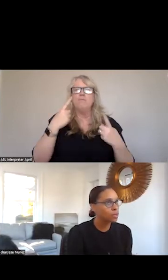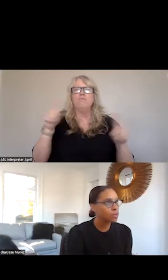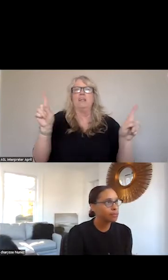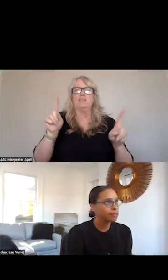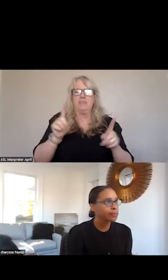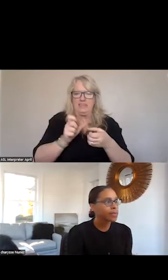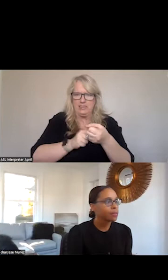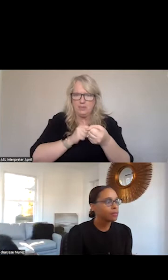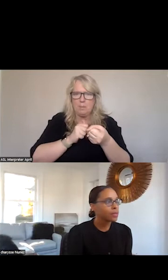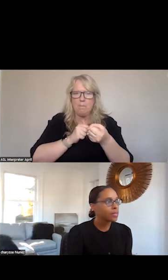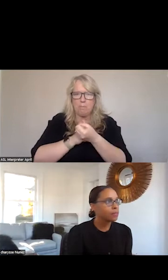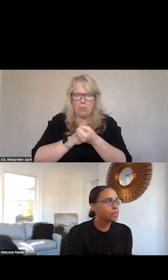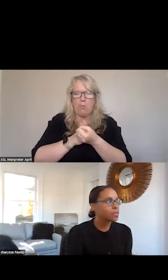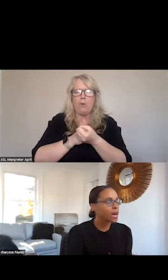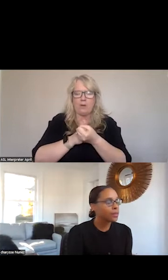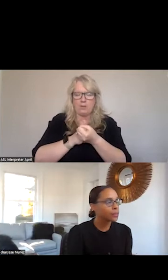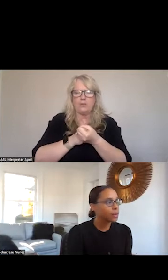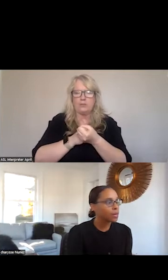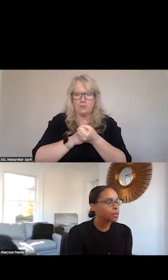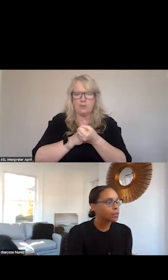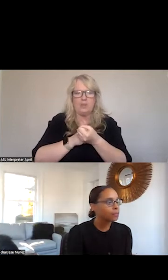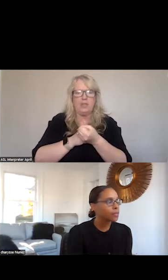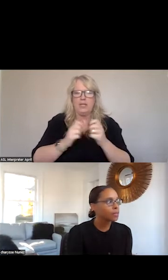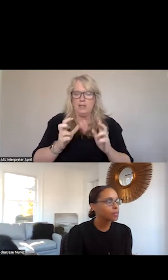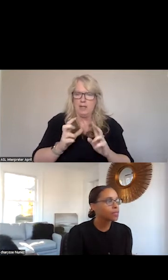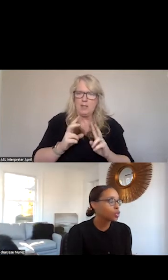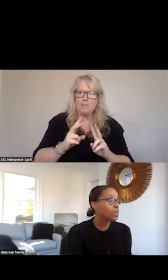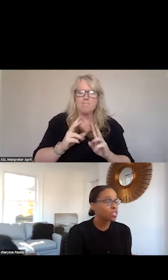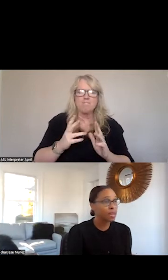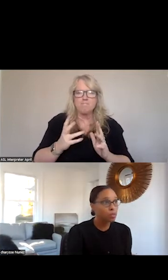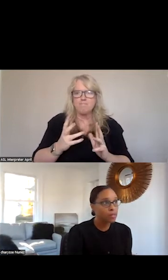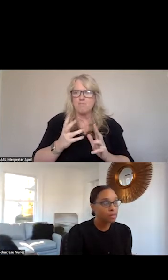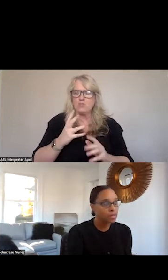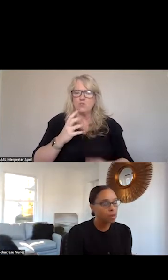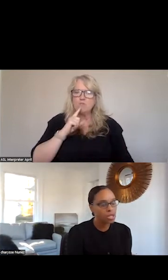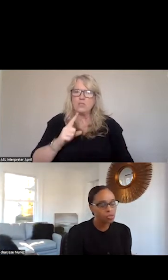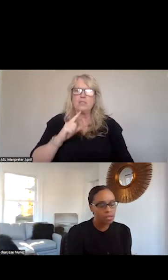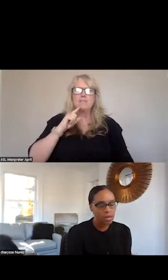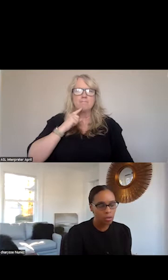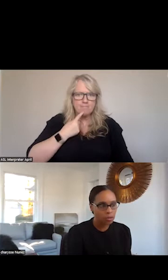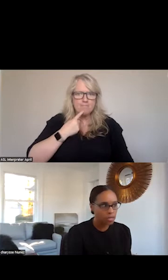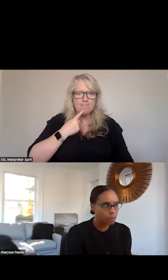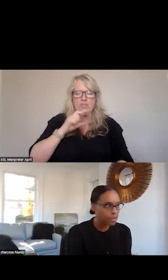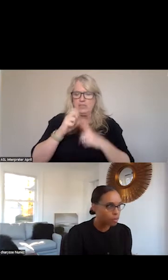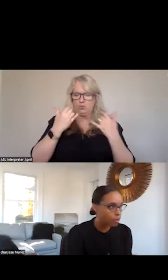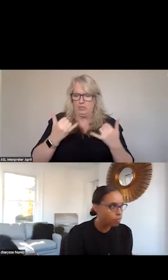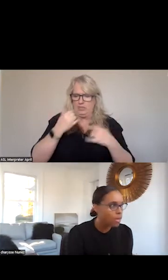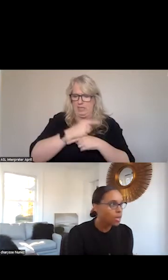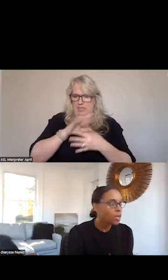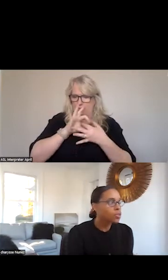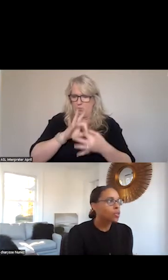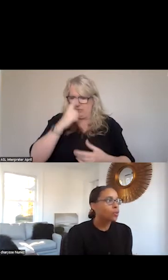support the very dire situation that we're facing in our country today as it relates to mental